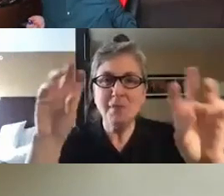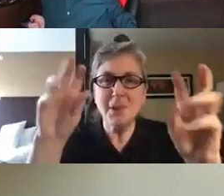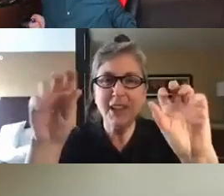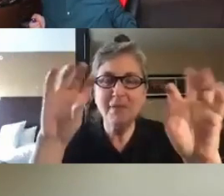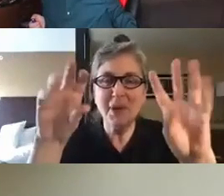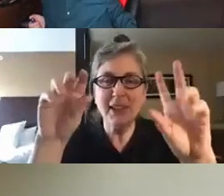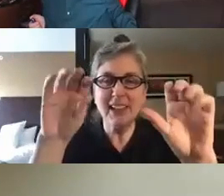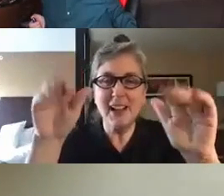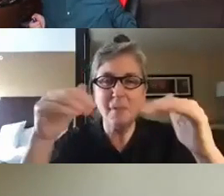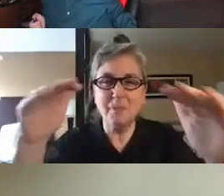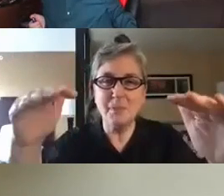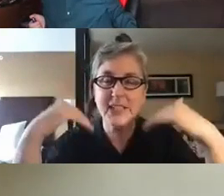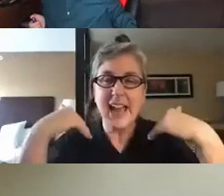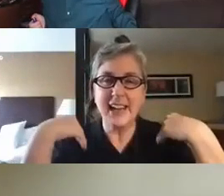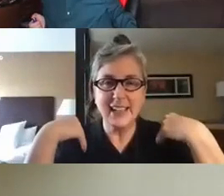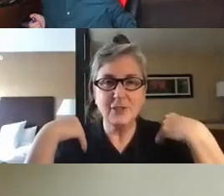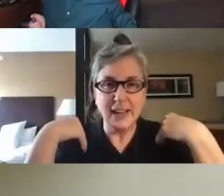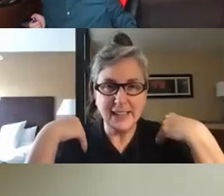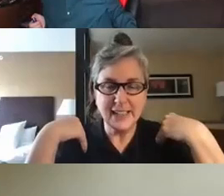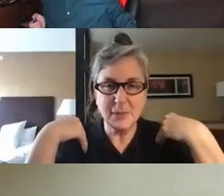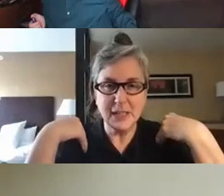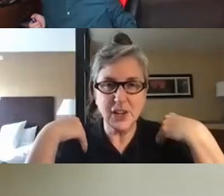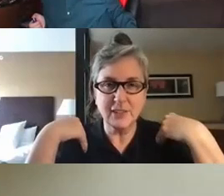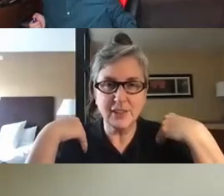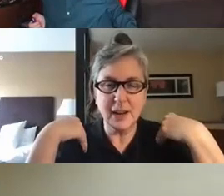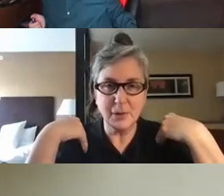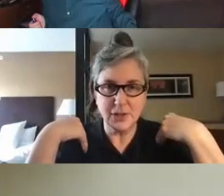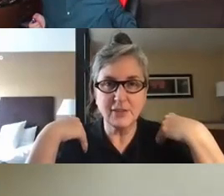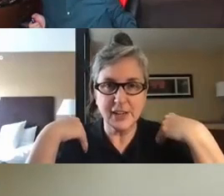Put the data in writing to me at